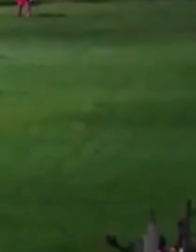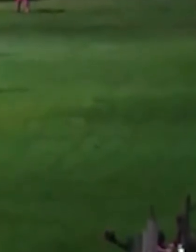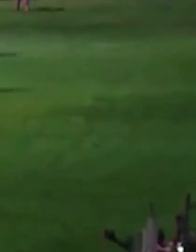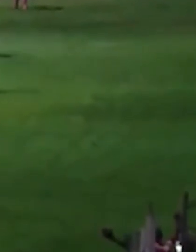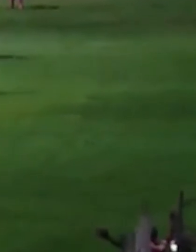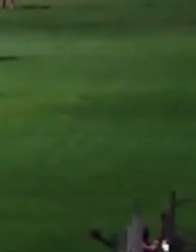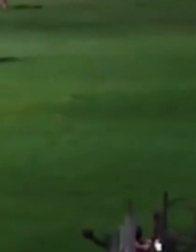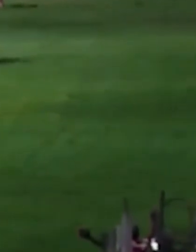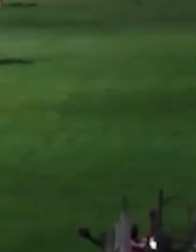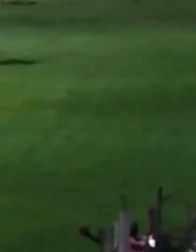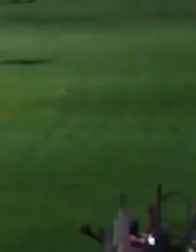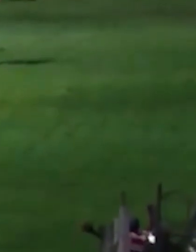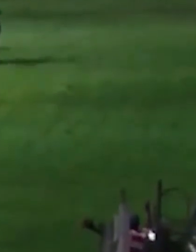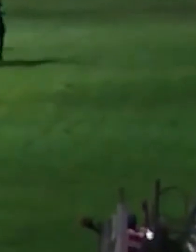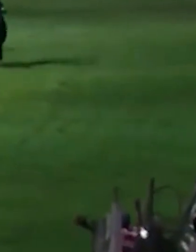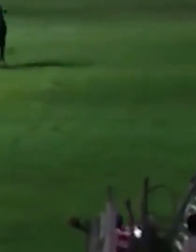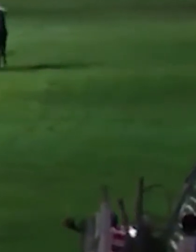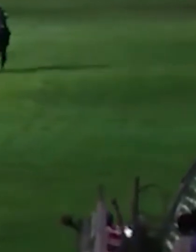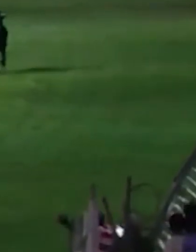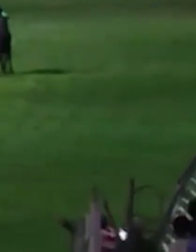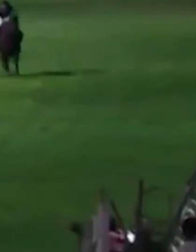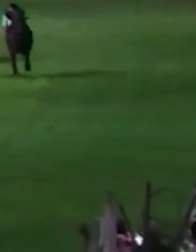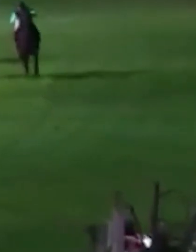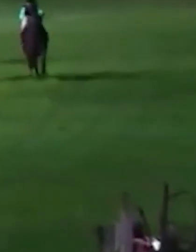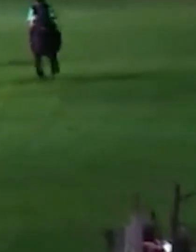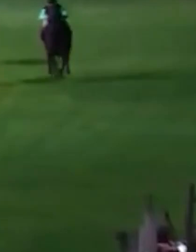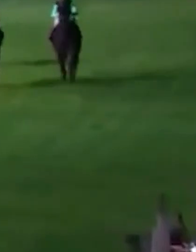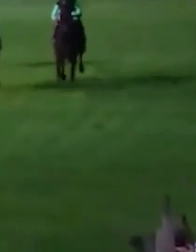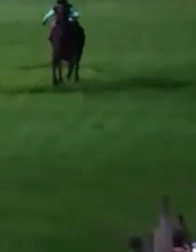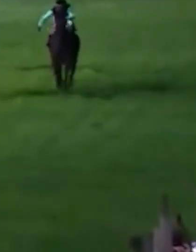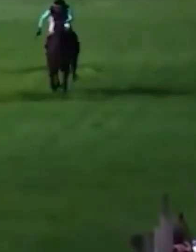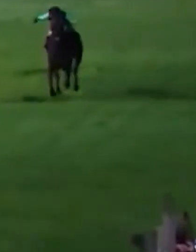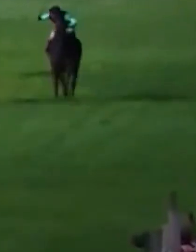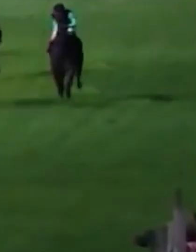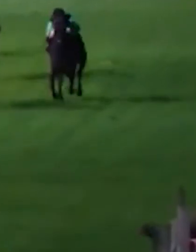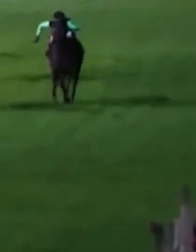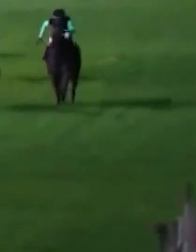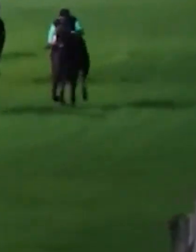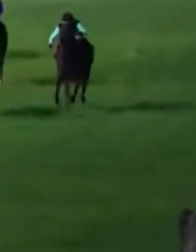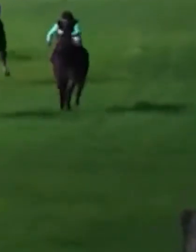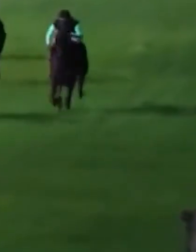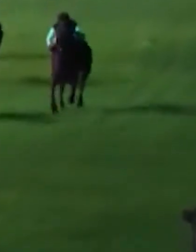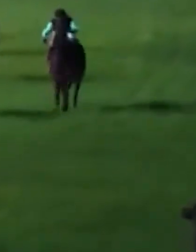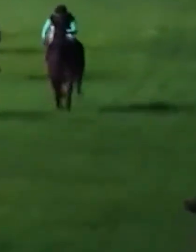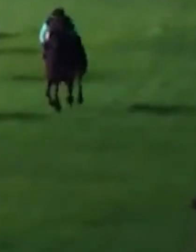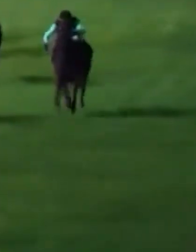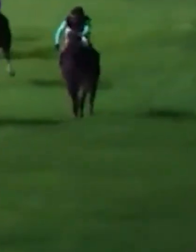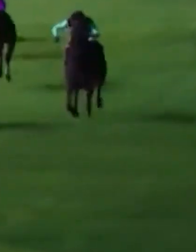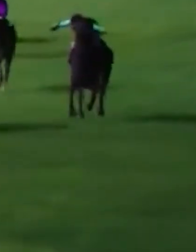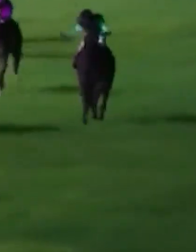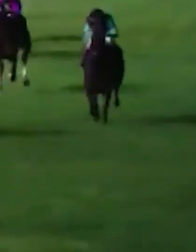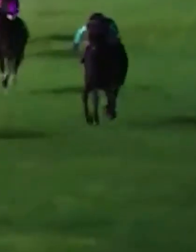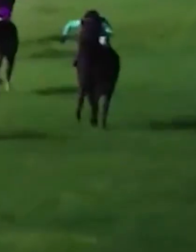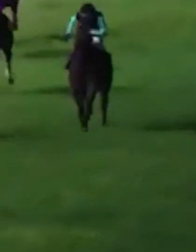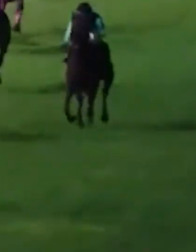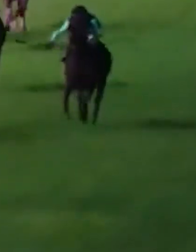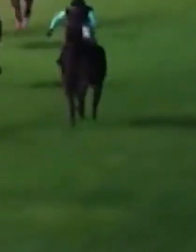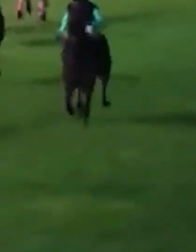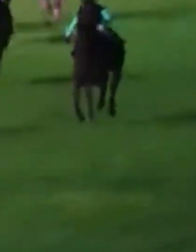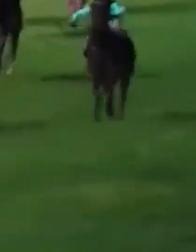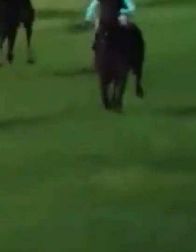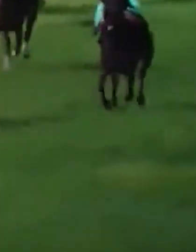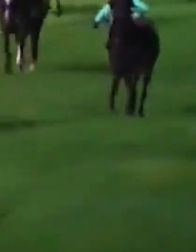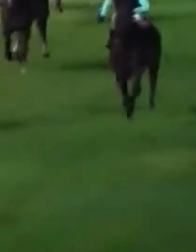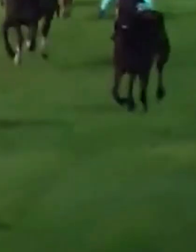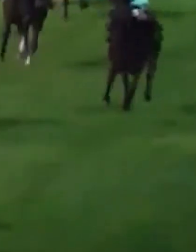Nostradasa has not seen a rival since the post parade. She's well clear and storming away from them. What a